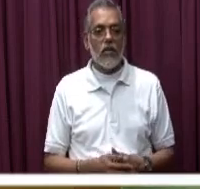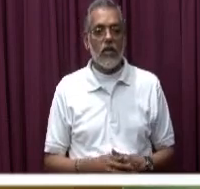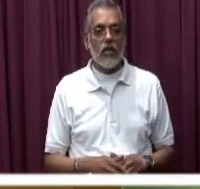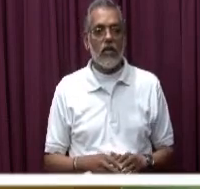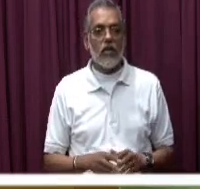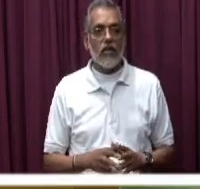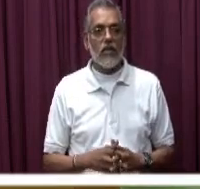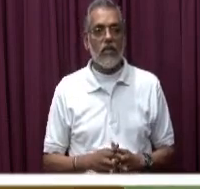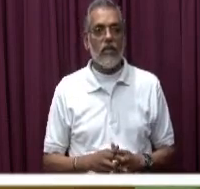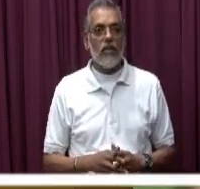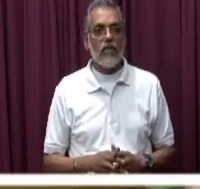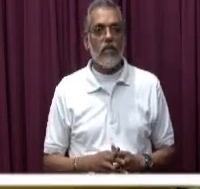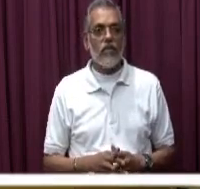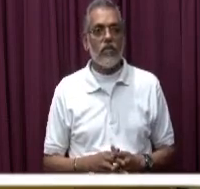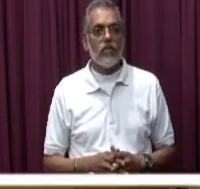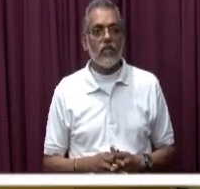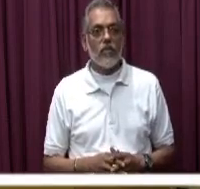Gehenna.